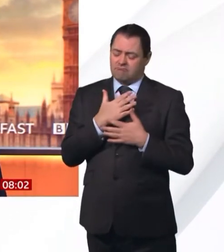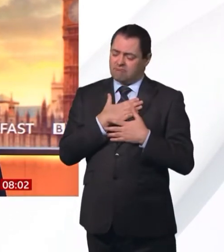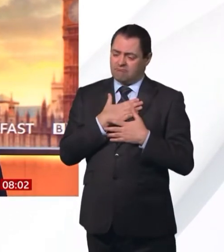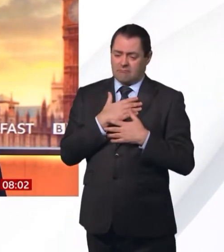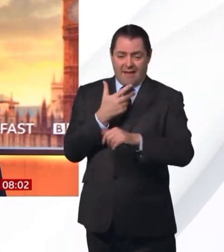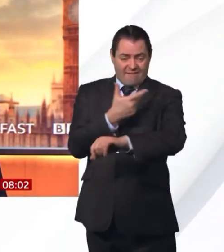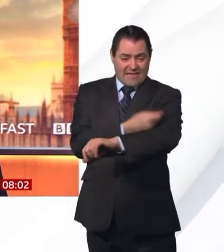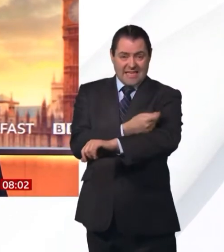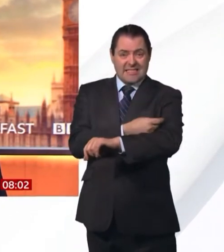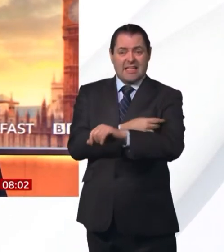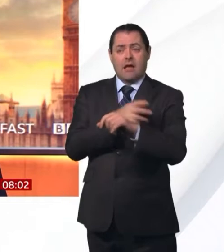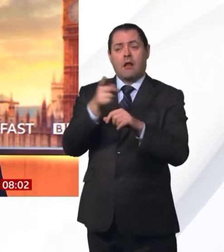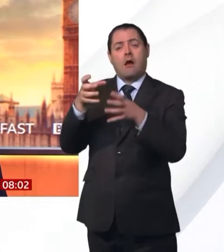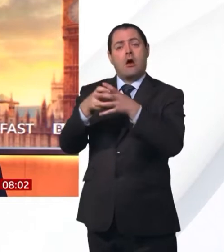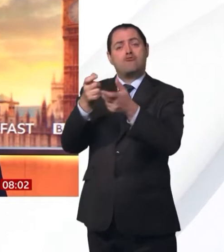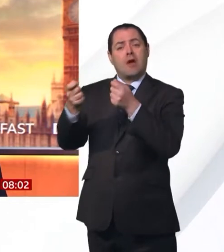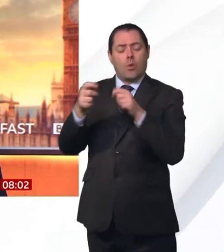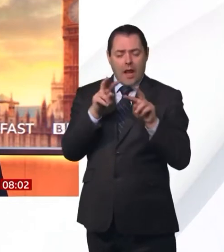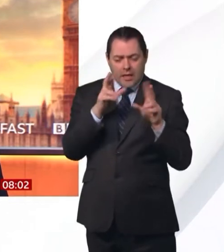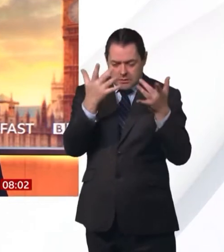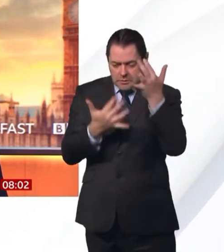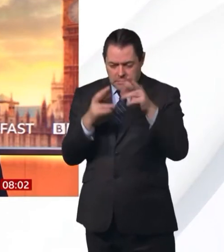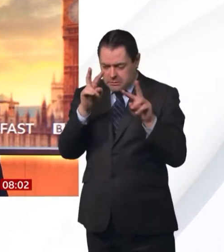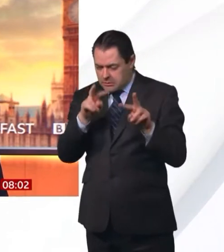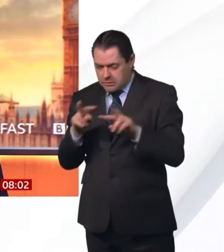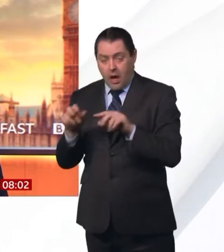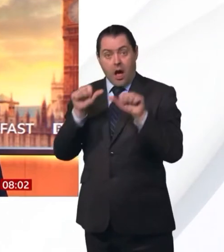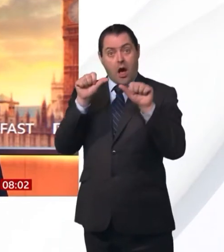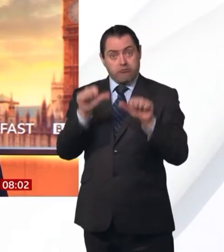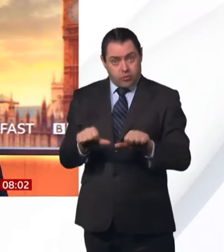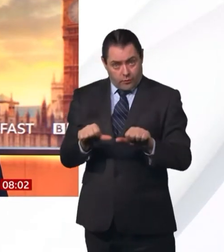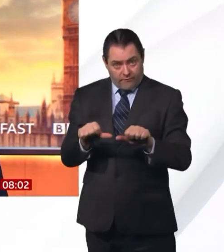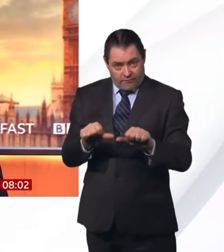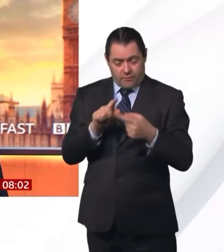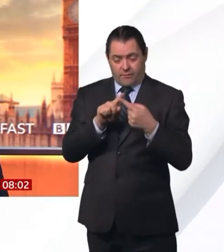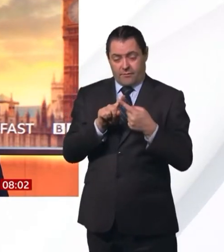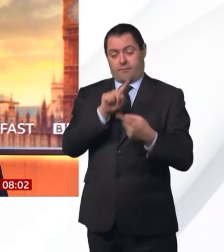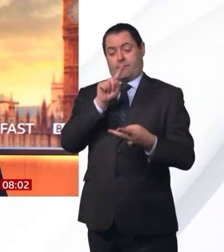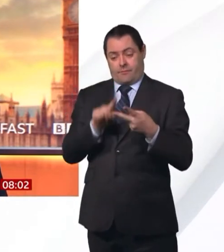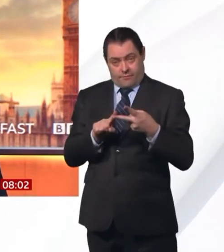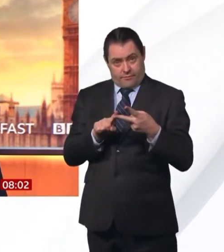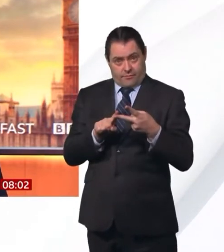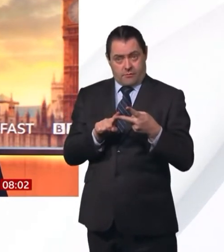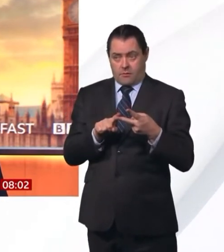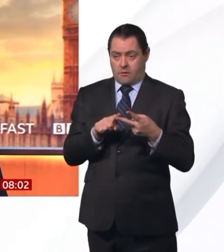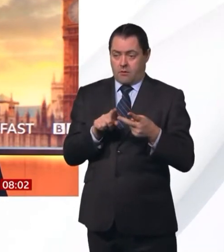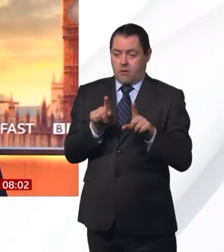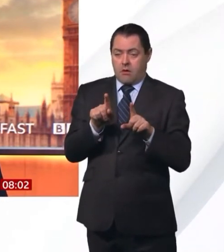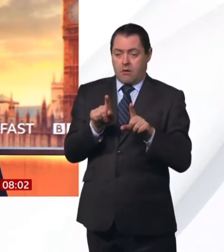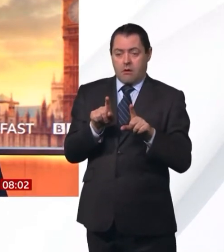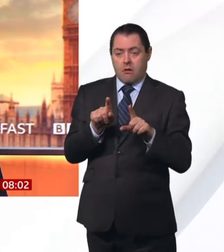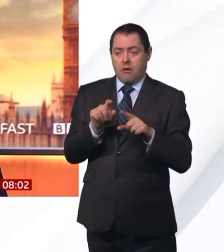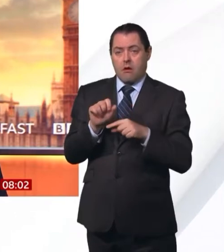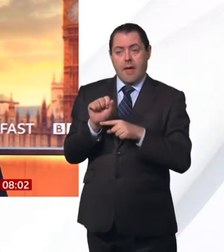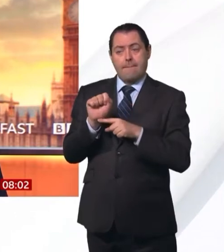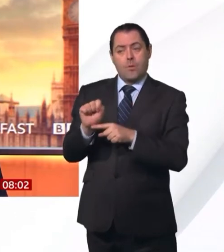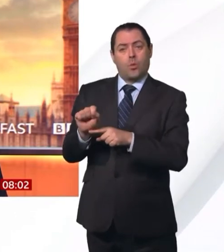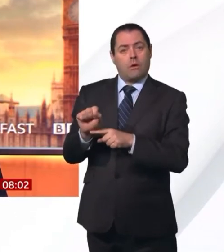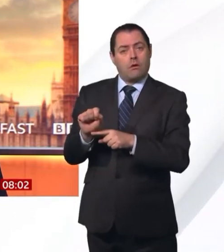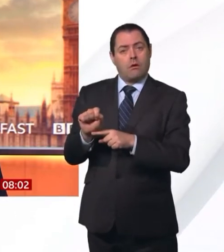been approved, but also that they find that the immunity to the disease